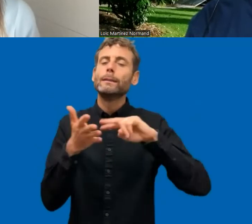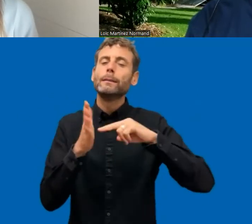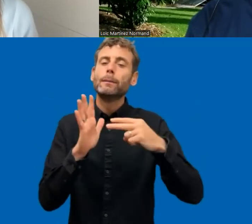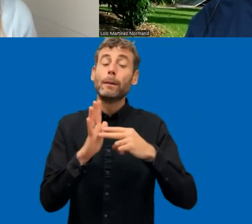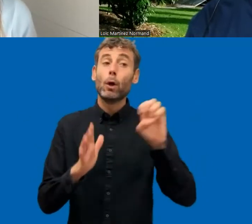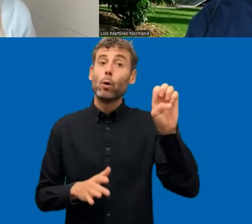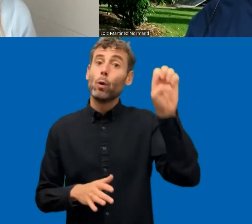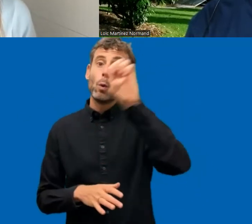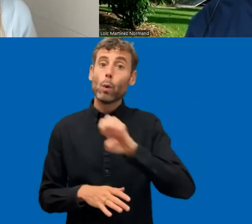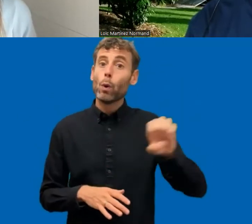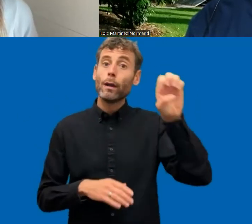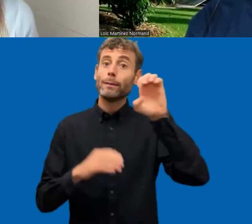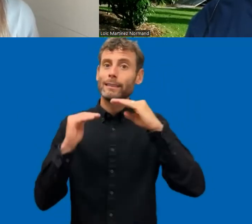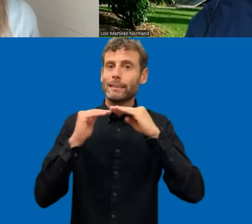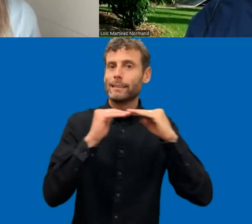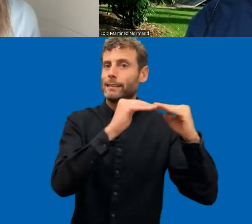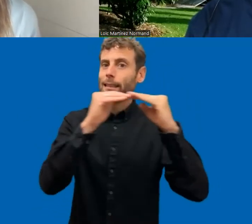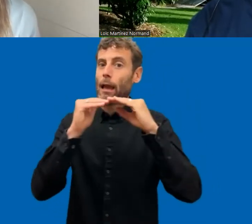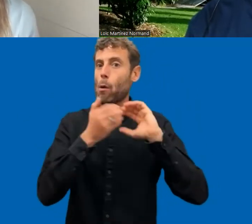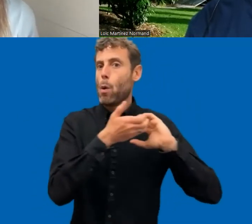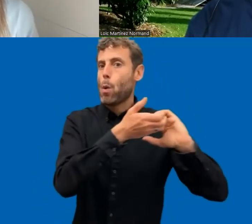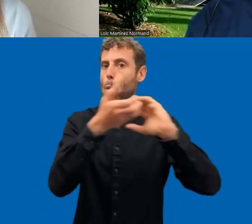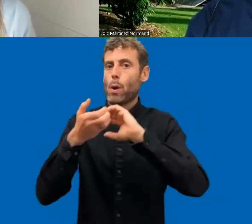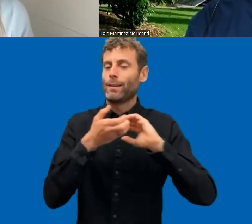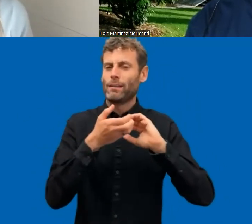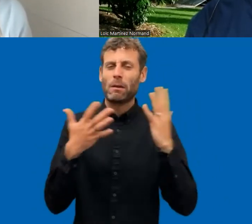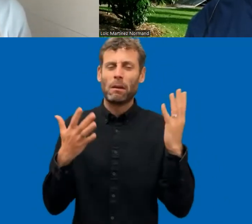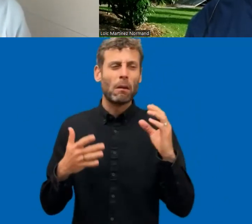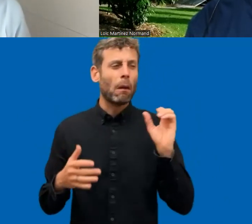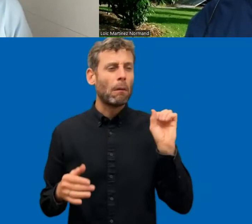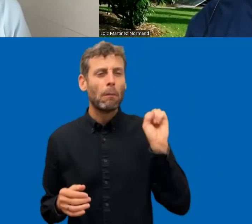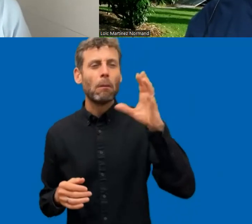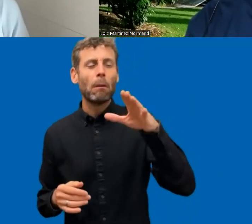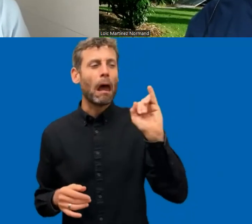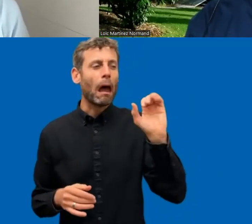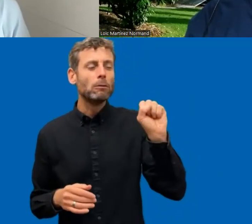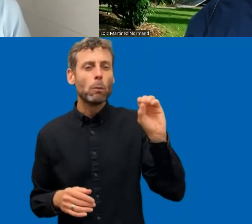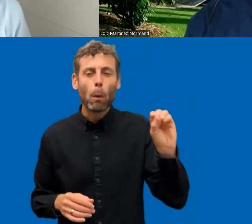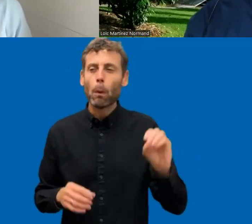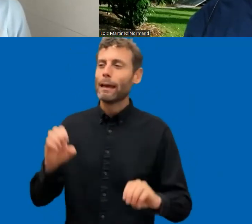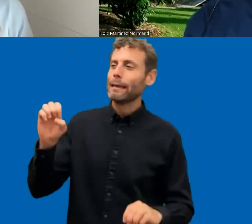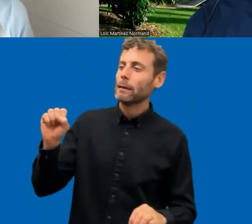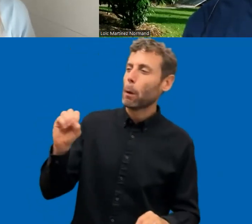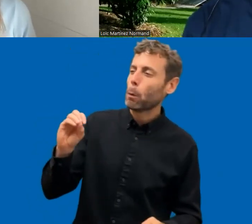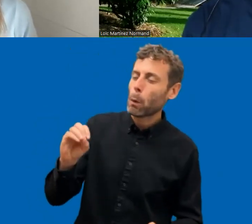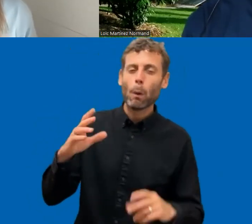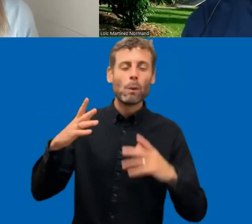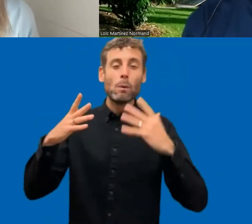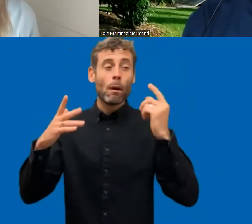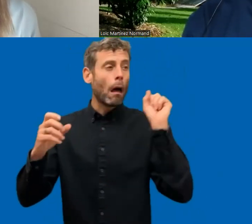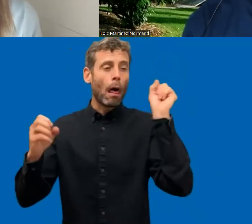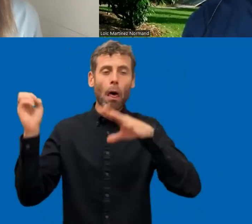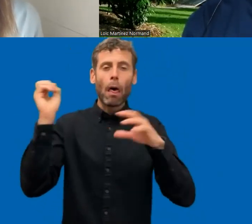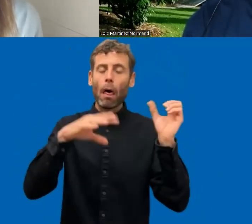for everyone to grasp the abbreviations that we are throwing around here. So my last question, and I want